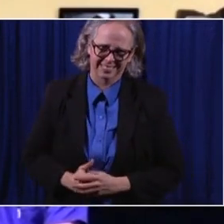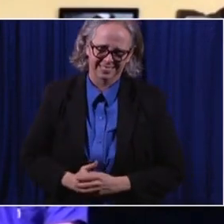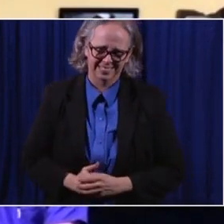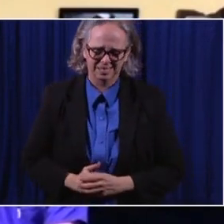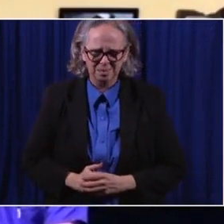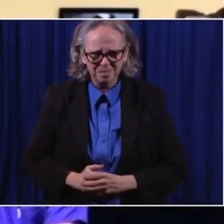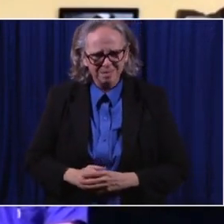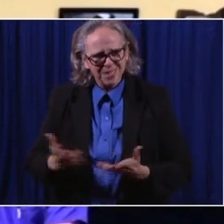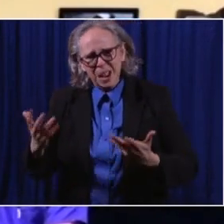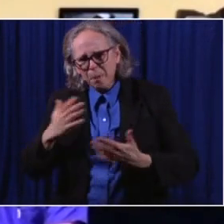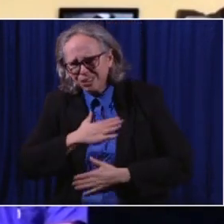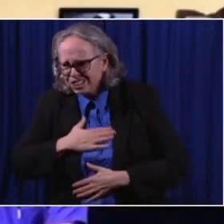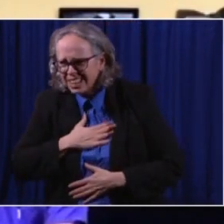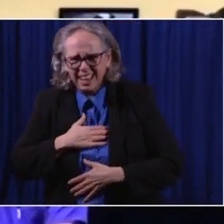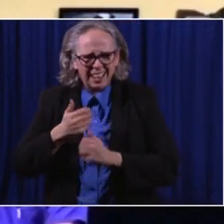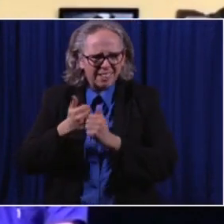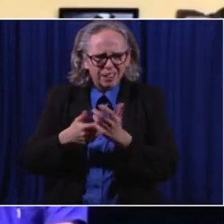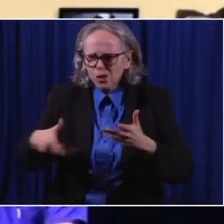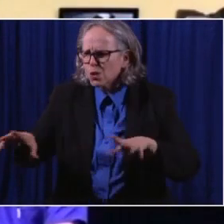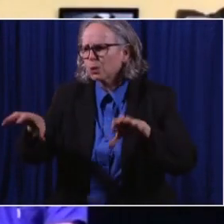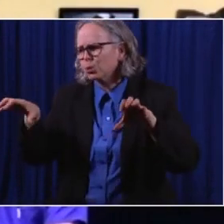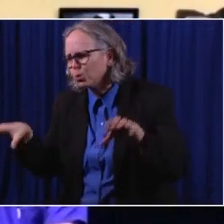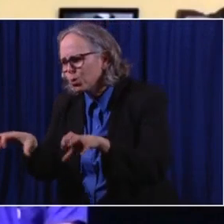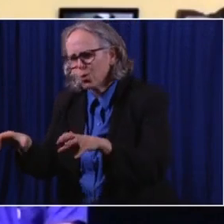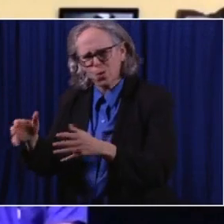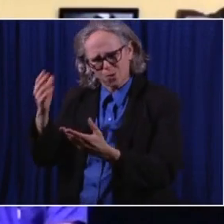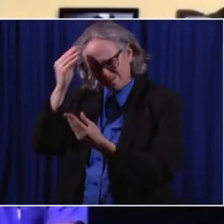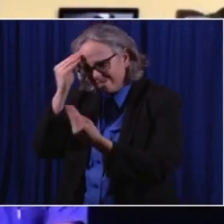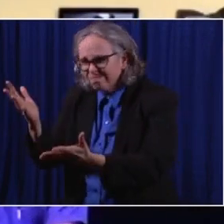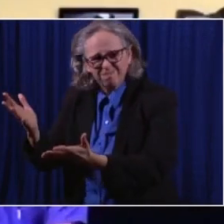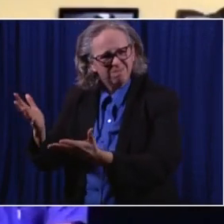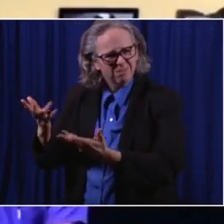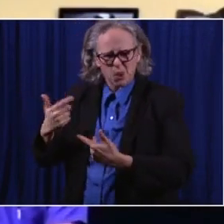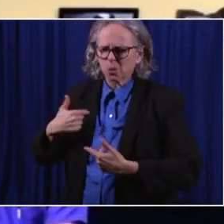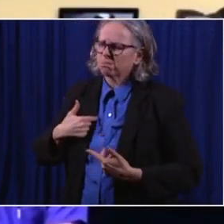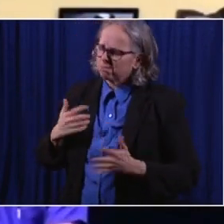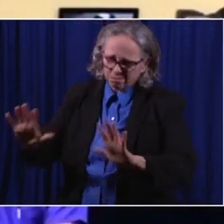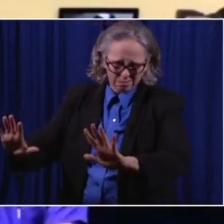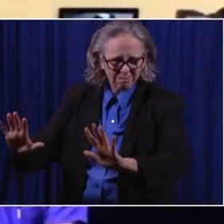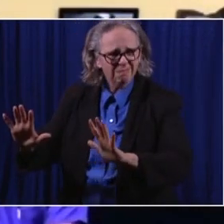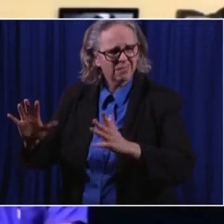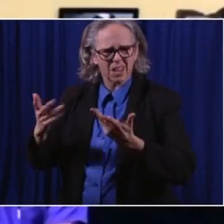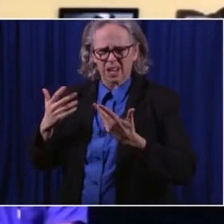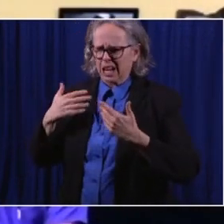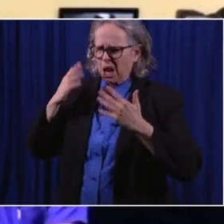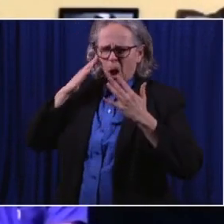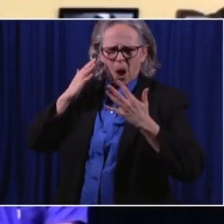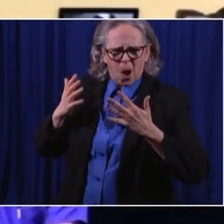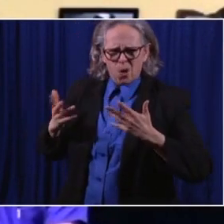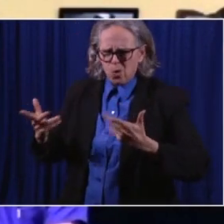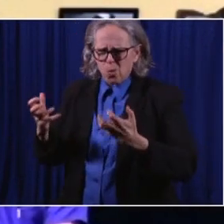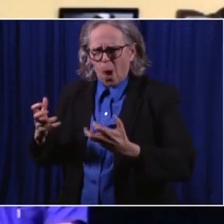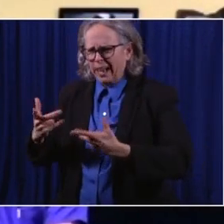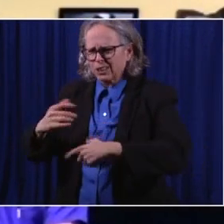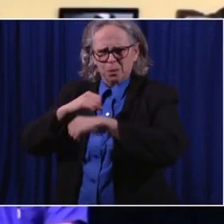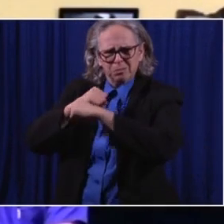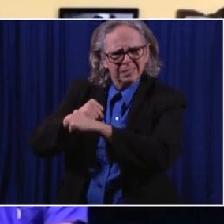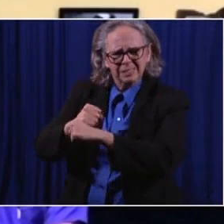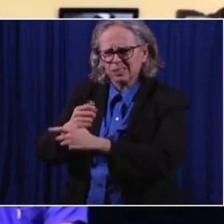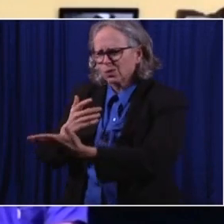And, we've been anxious, obviously. I know you have been, to be protected. So just thank you